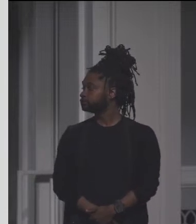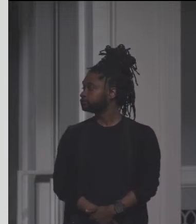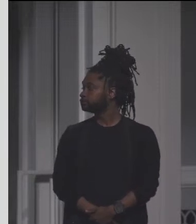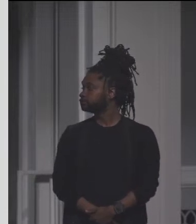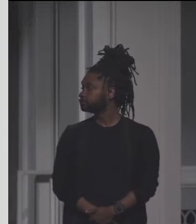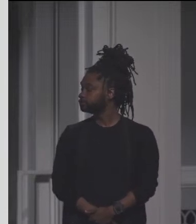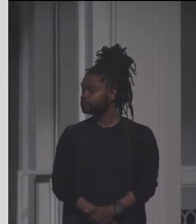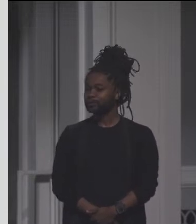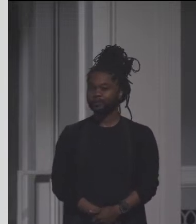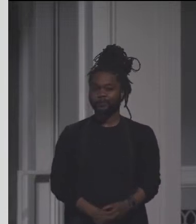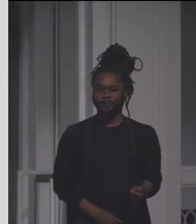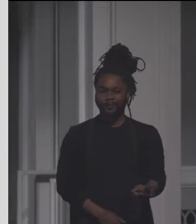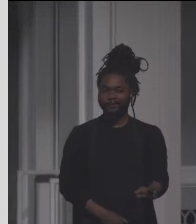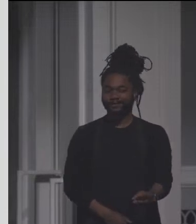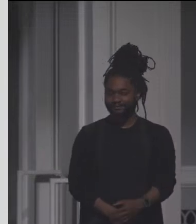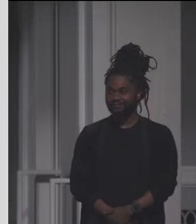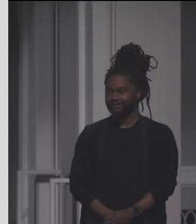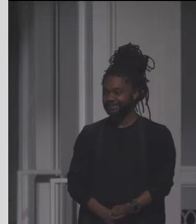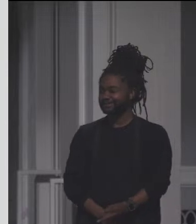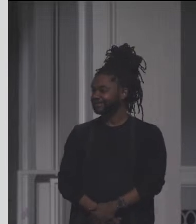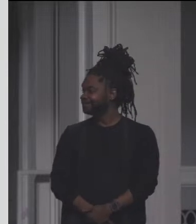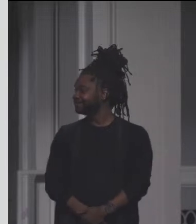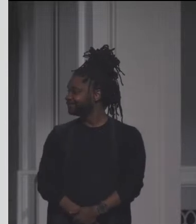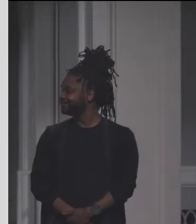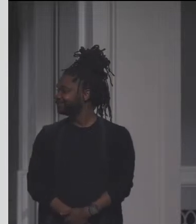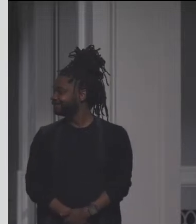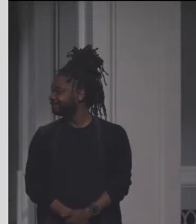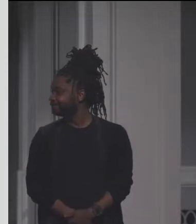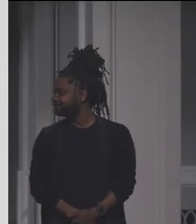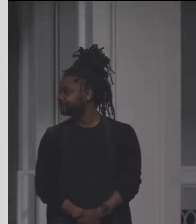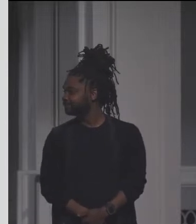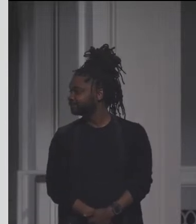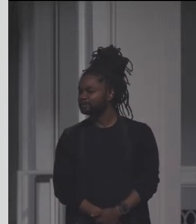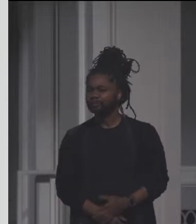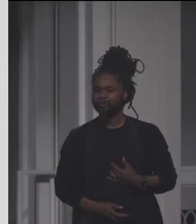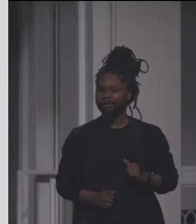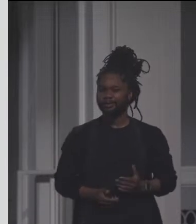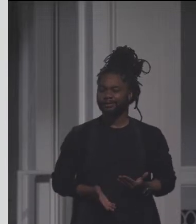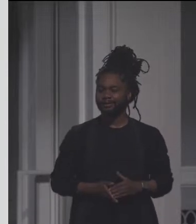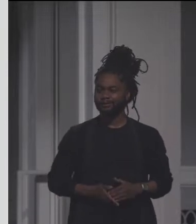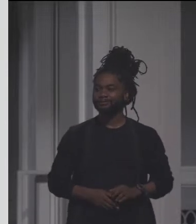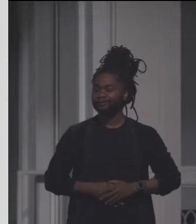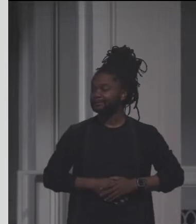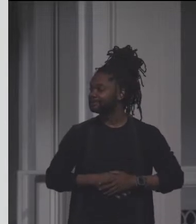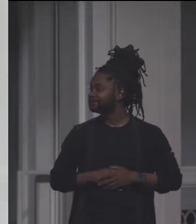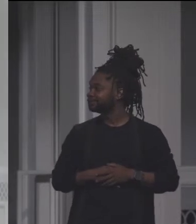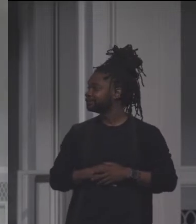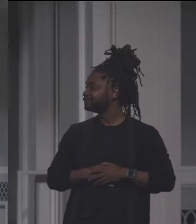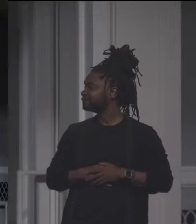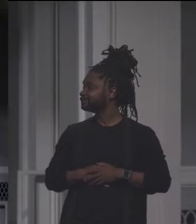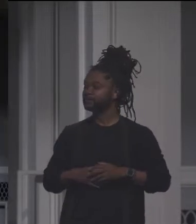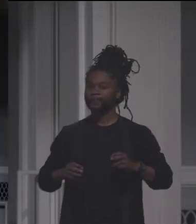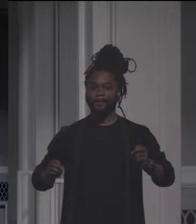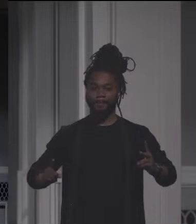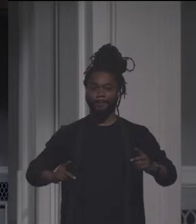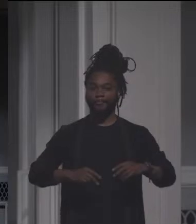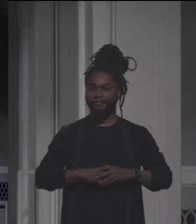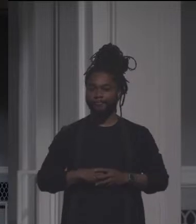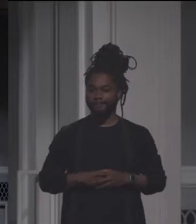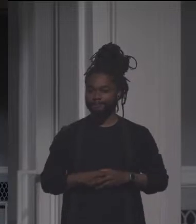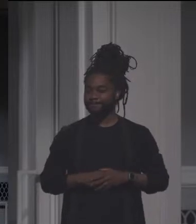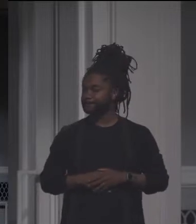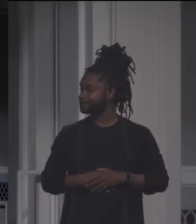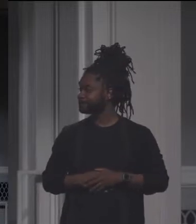Woo, okay. Are you okay? Let me try that again. There. Okay.